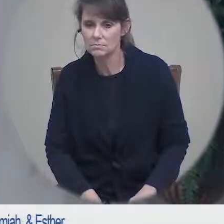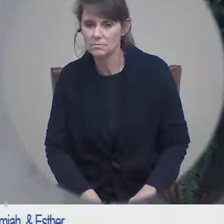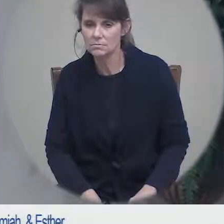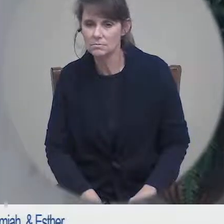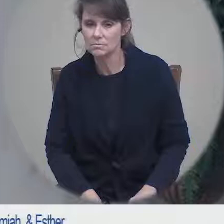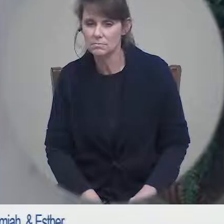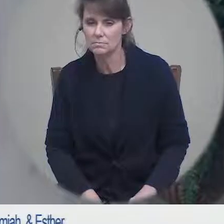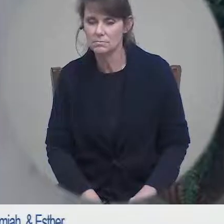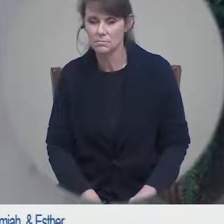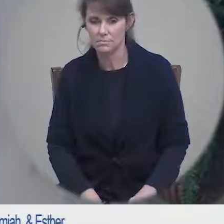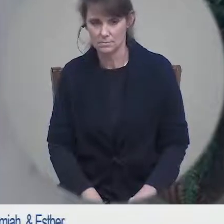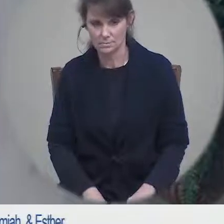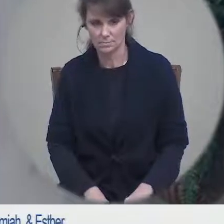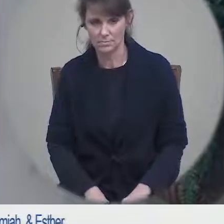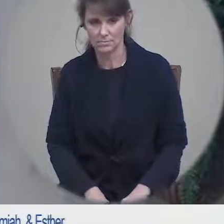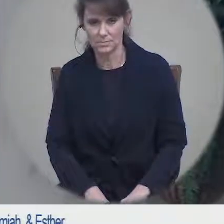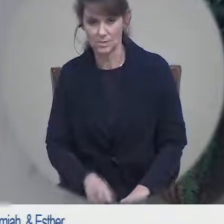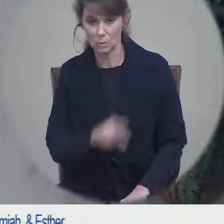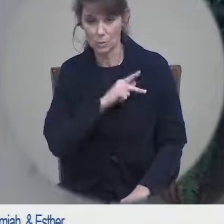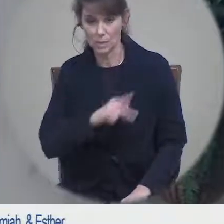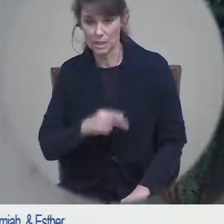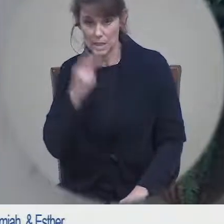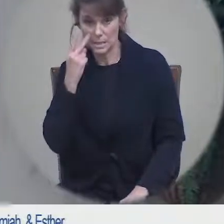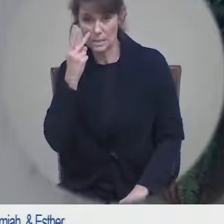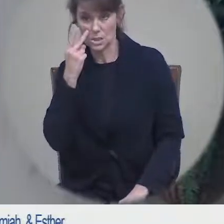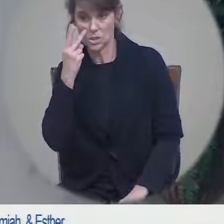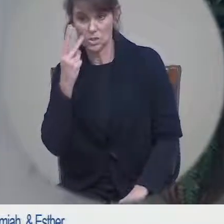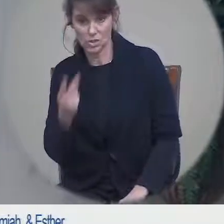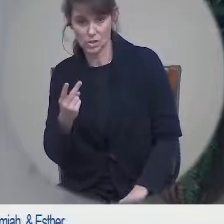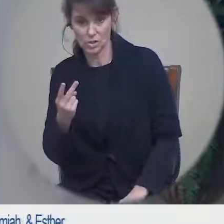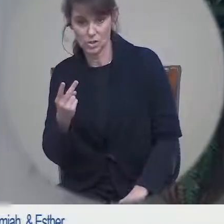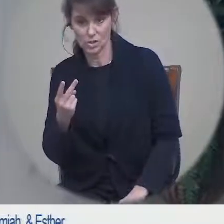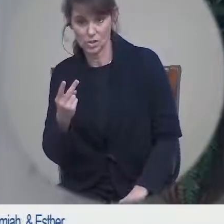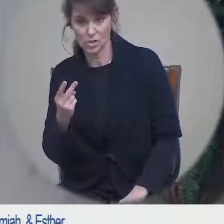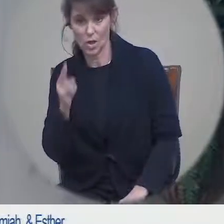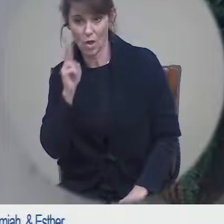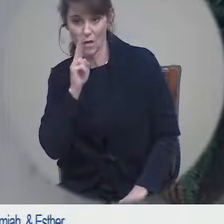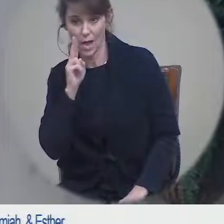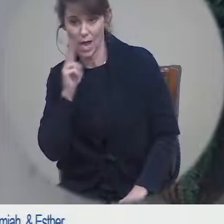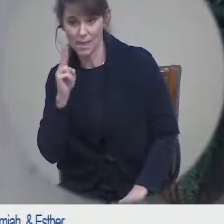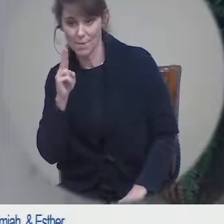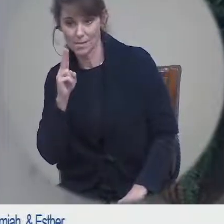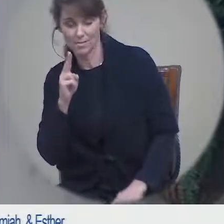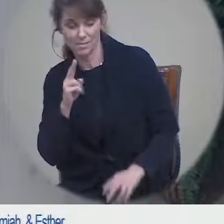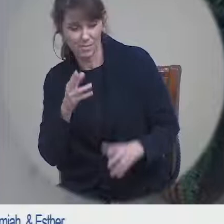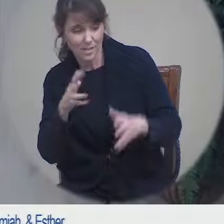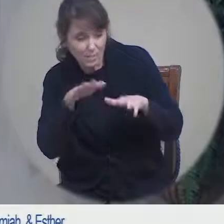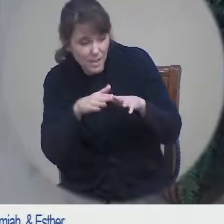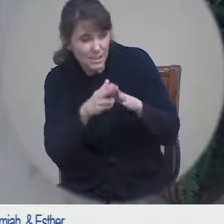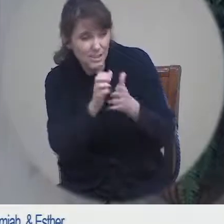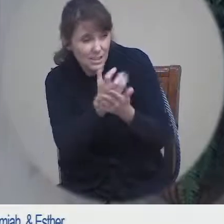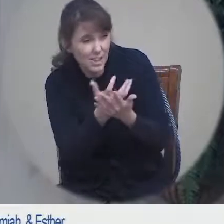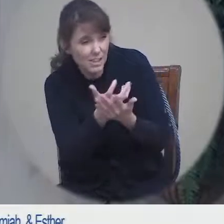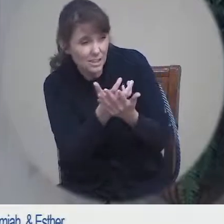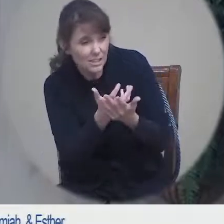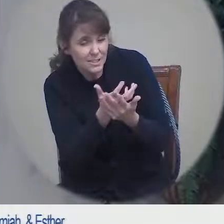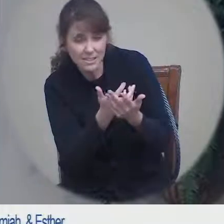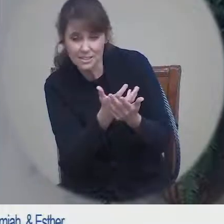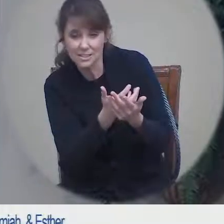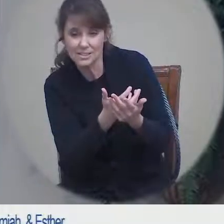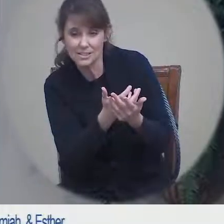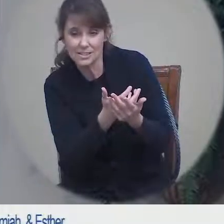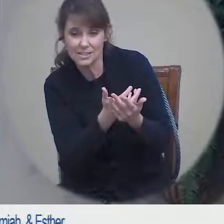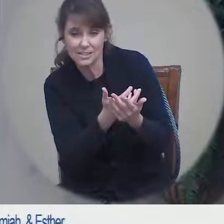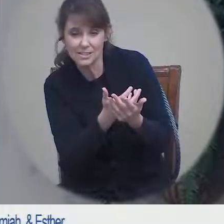saw Haman bowing over the queen's feet, the word going out of his mouth is a figure of speech just saying